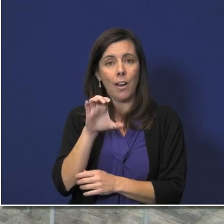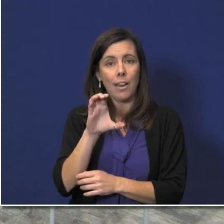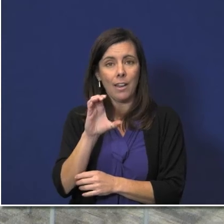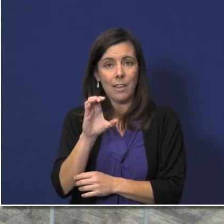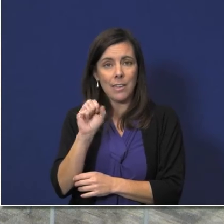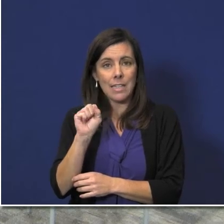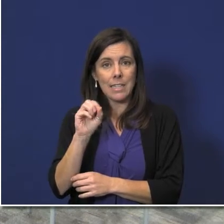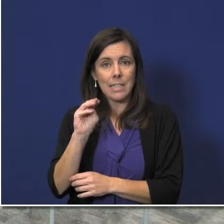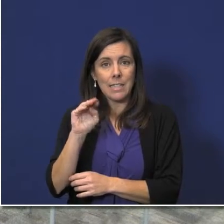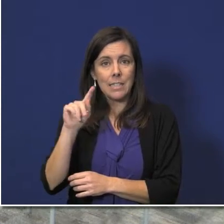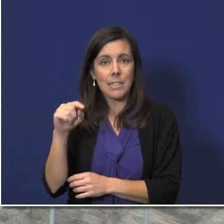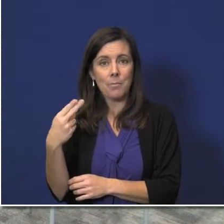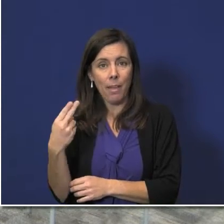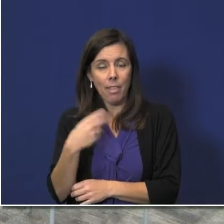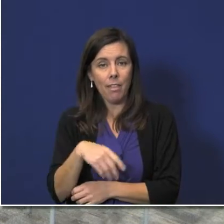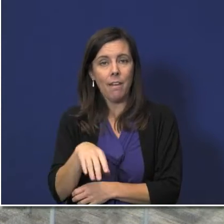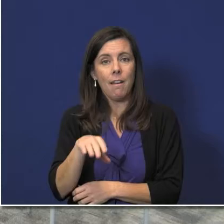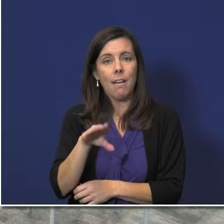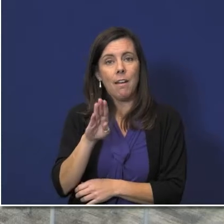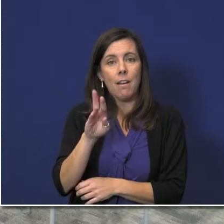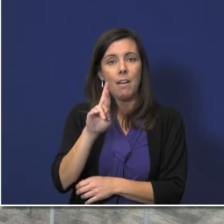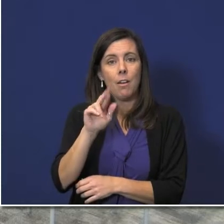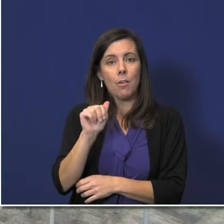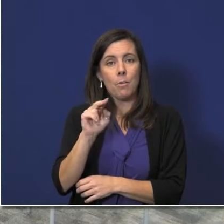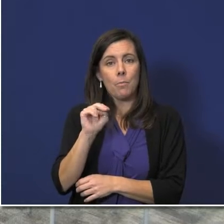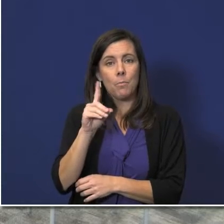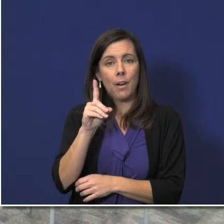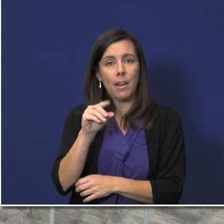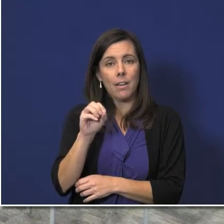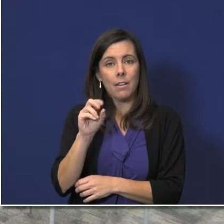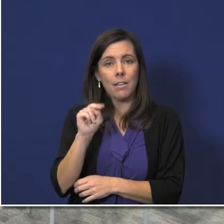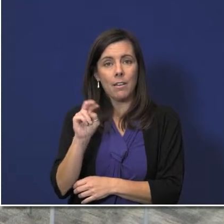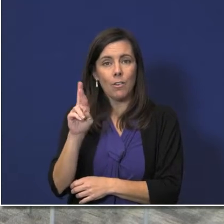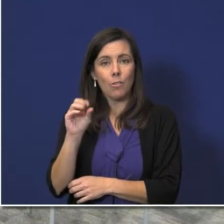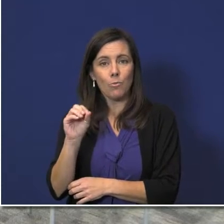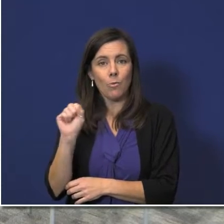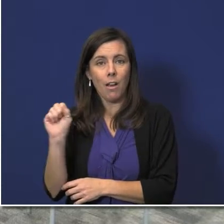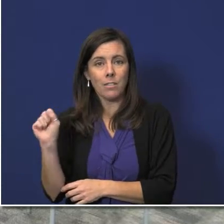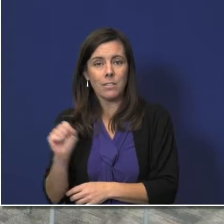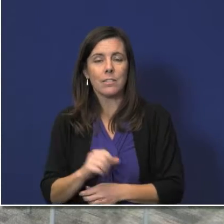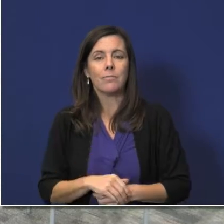and Jorge Tiscarino. Brandon Ross will get us started on the formal presentation.